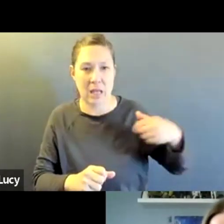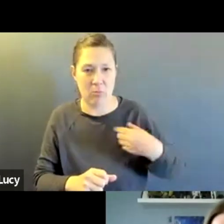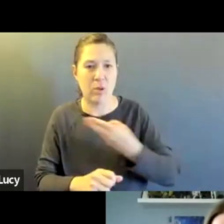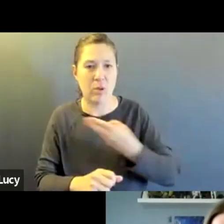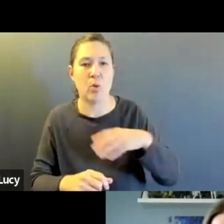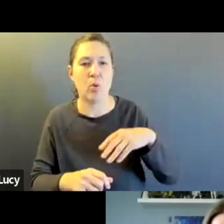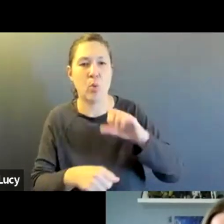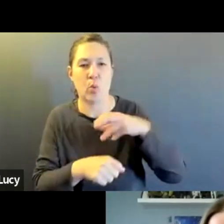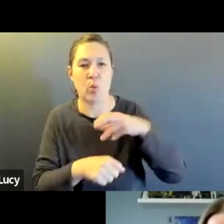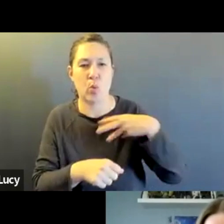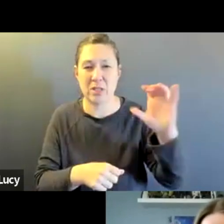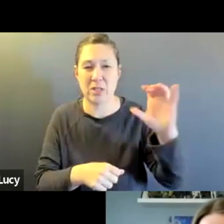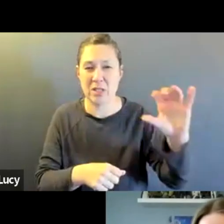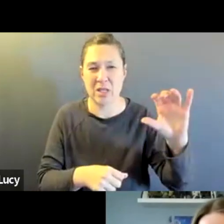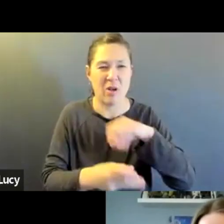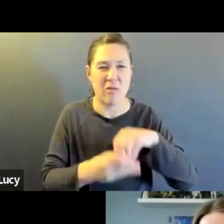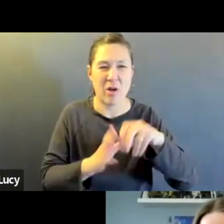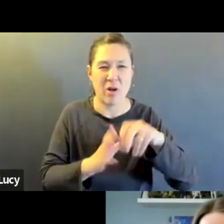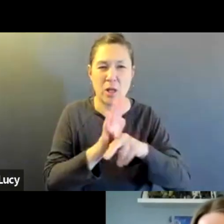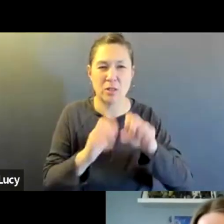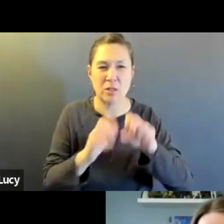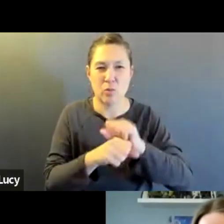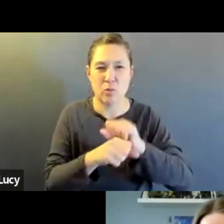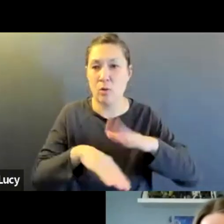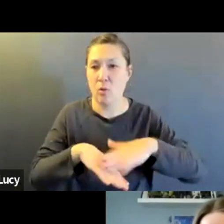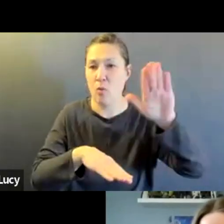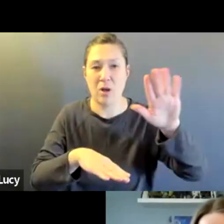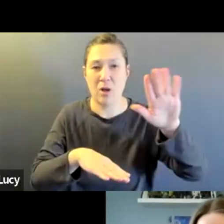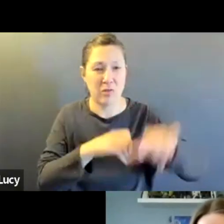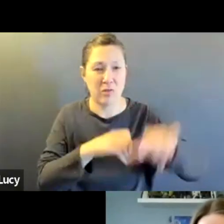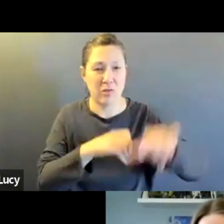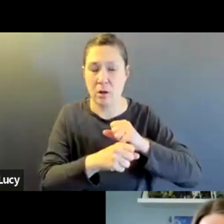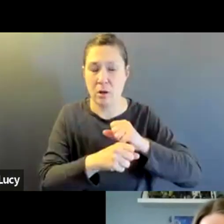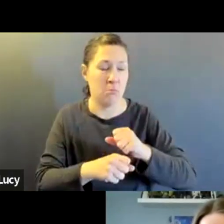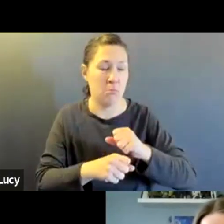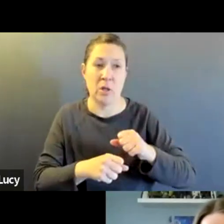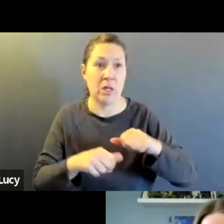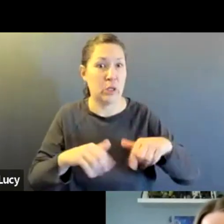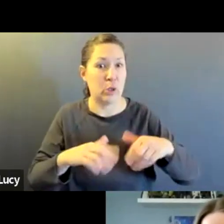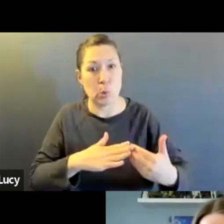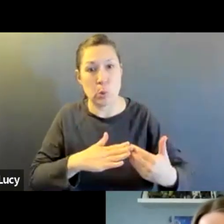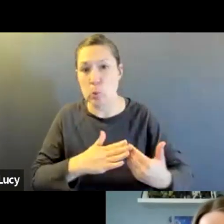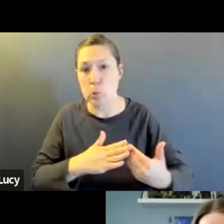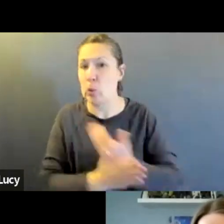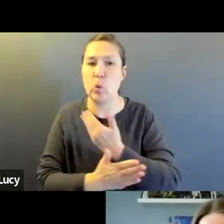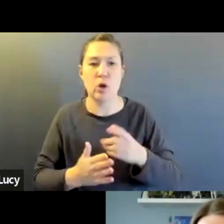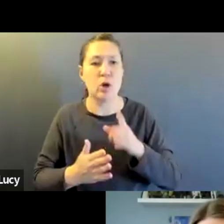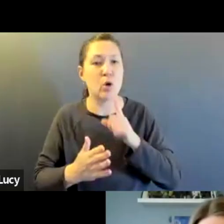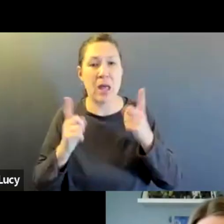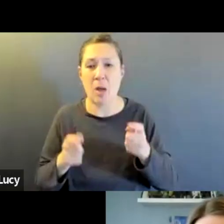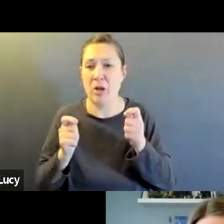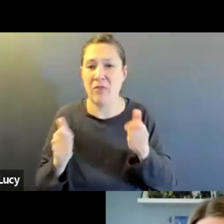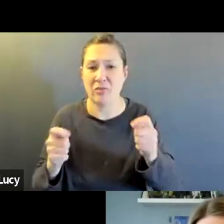doing policy work for over 25 years, and we've never seen anything like this before, with it coming so fast and